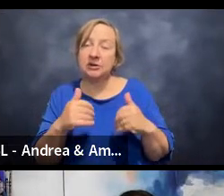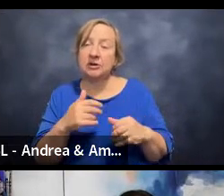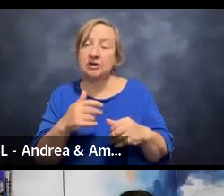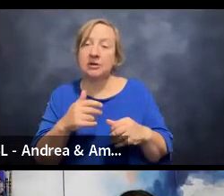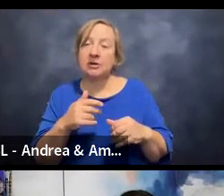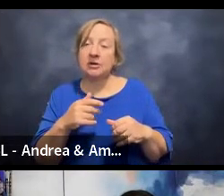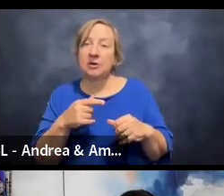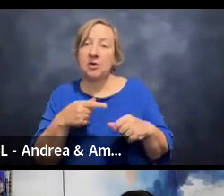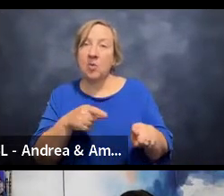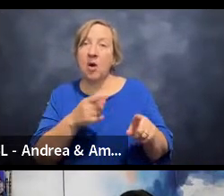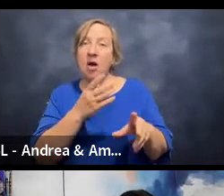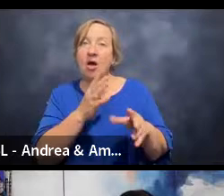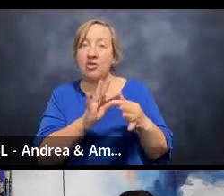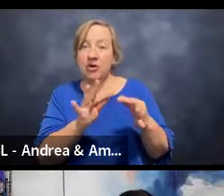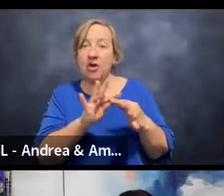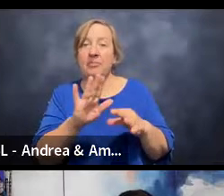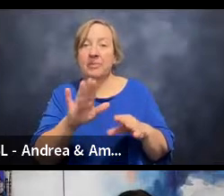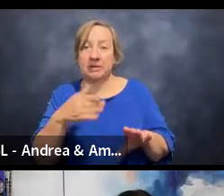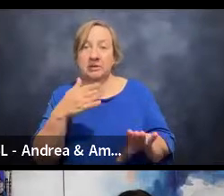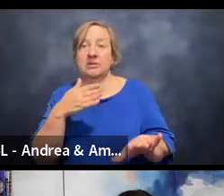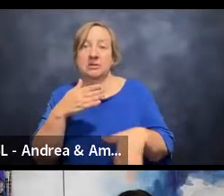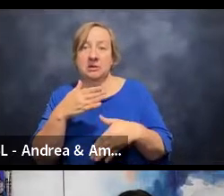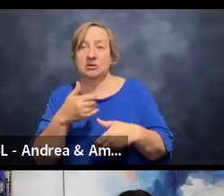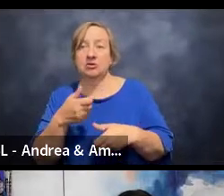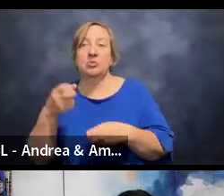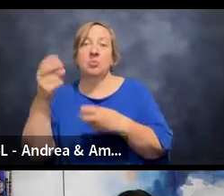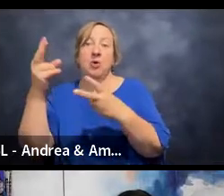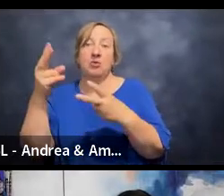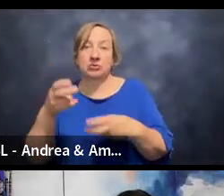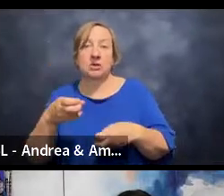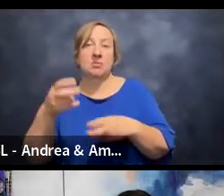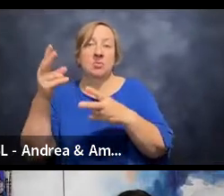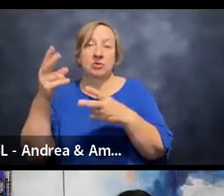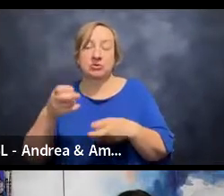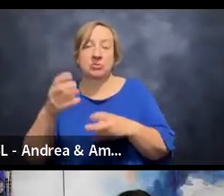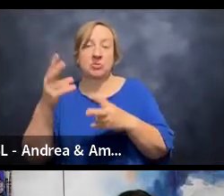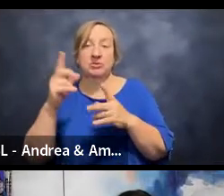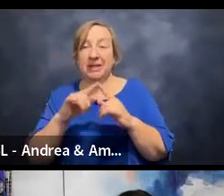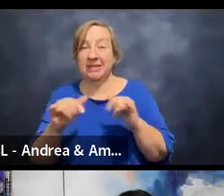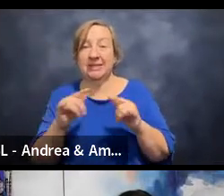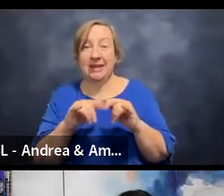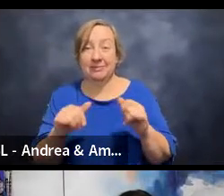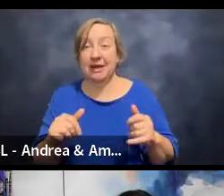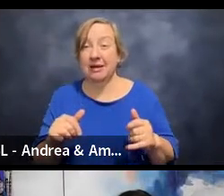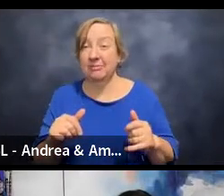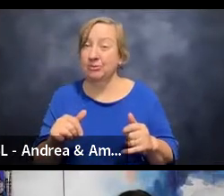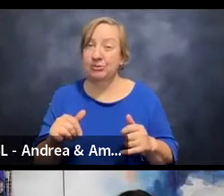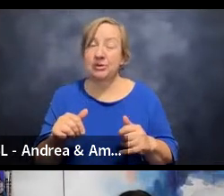as those comments come in, turn around and post them somewhere.